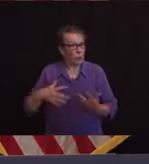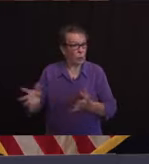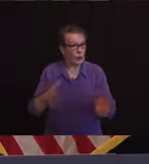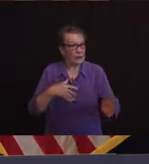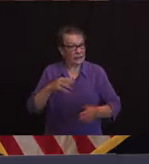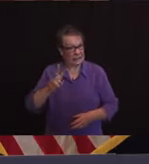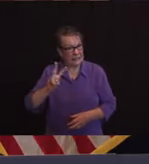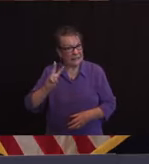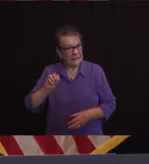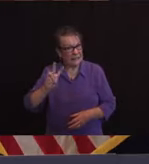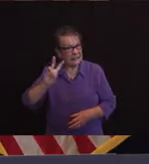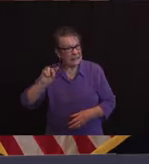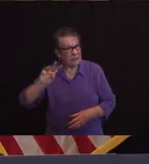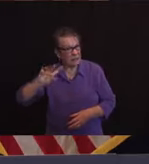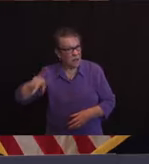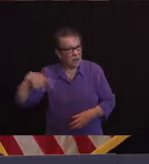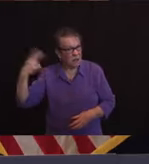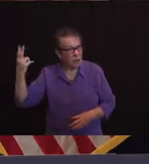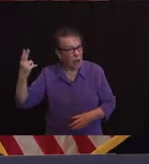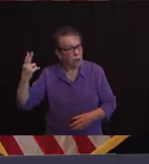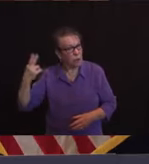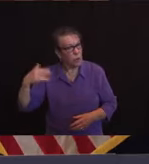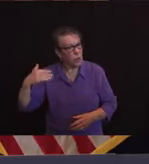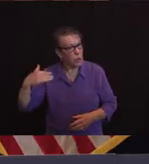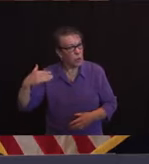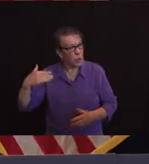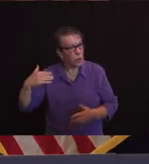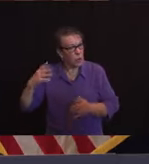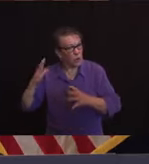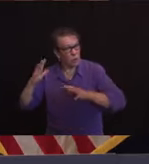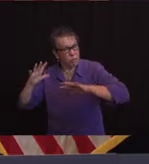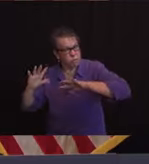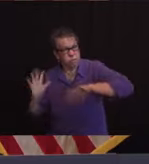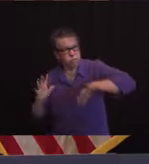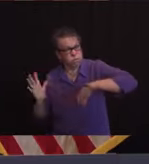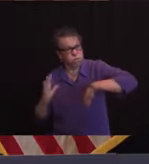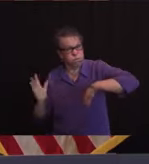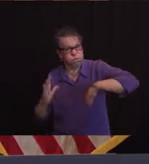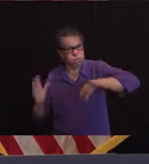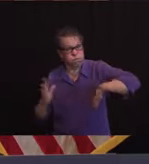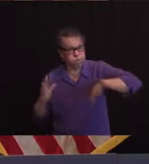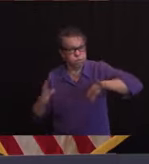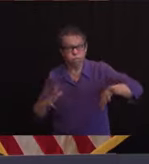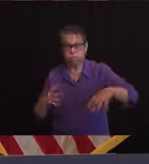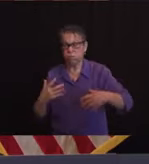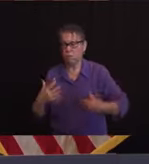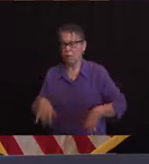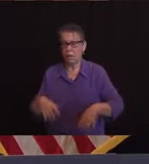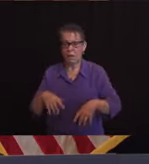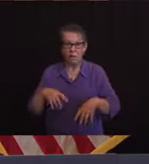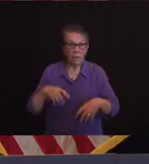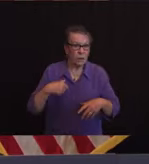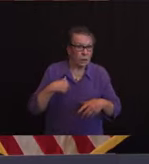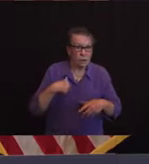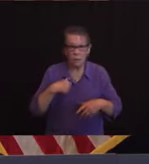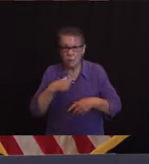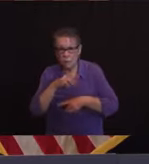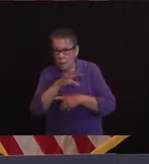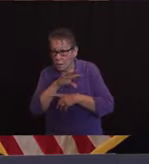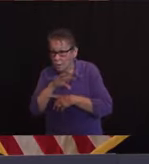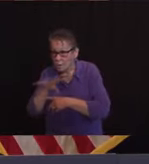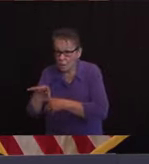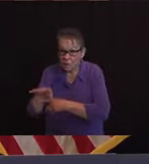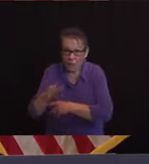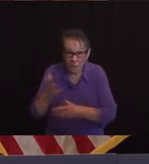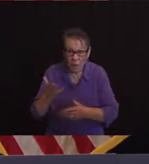businesses may have some video that may help the National Weather Service land on that as a confirmed tornado, Governor.